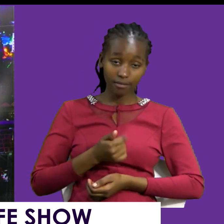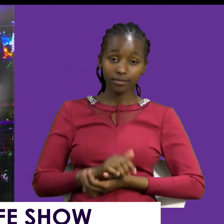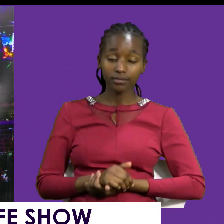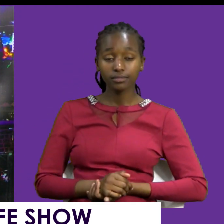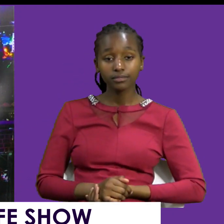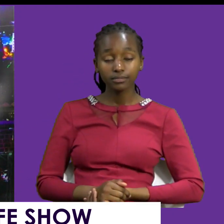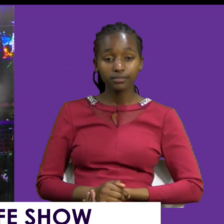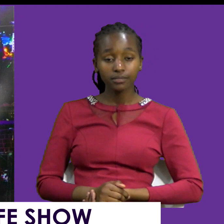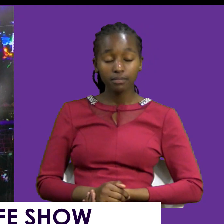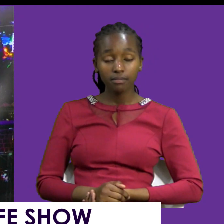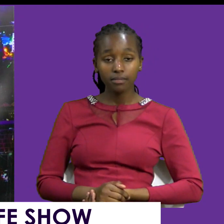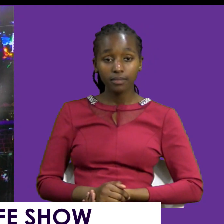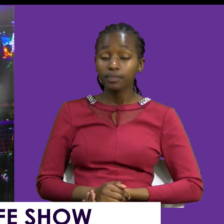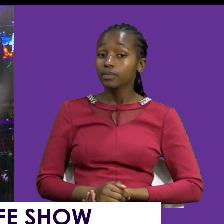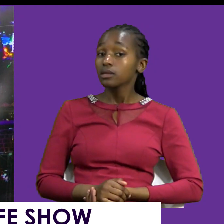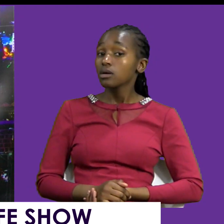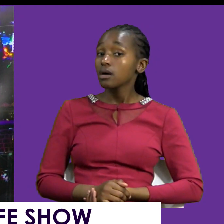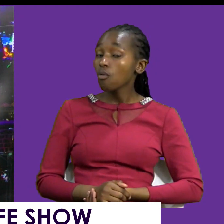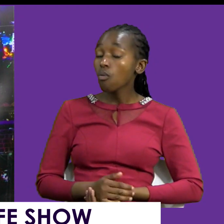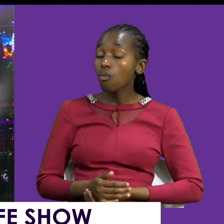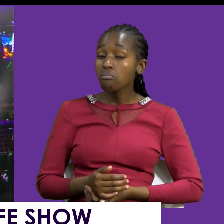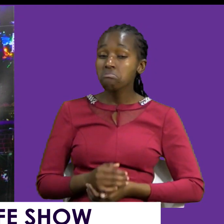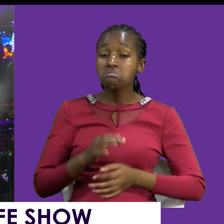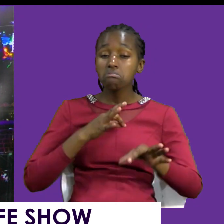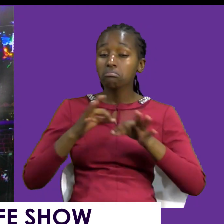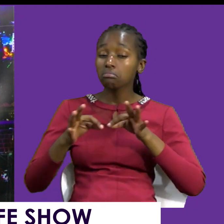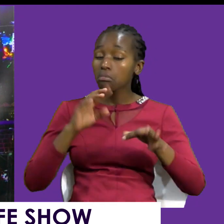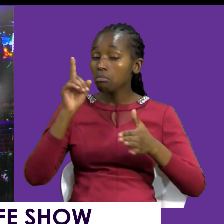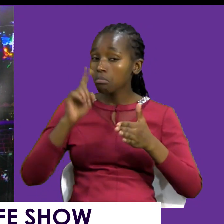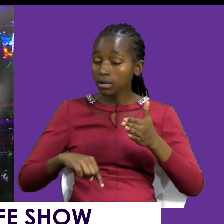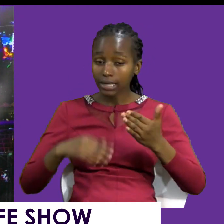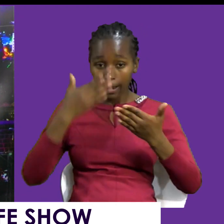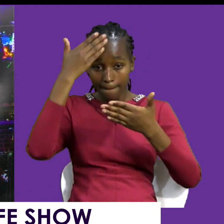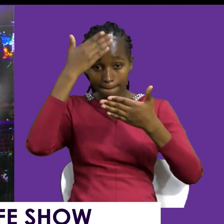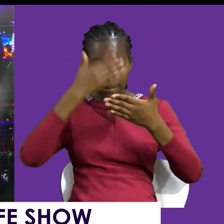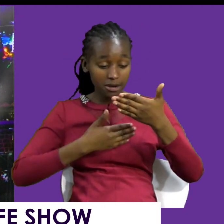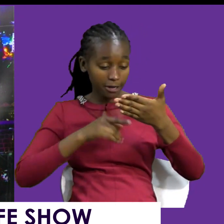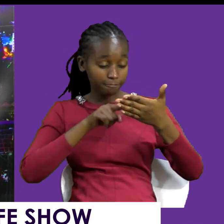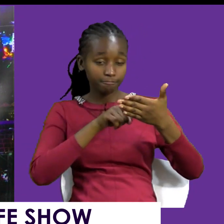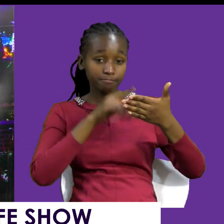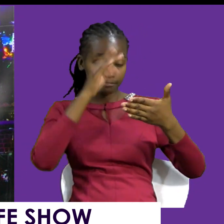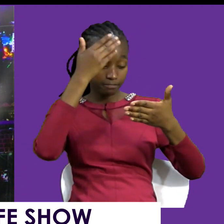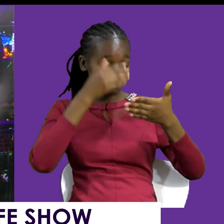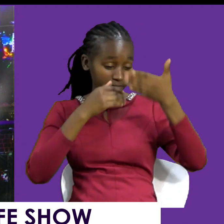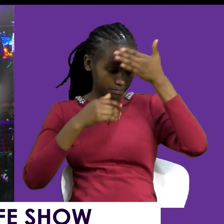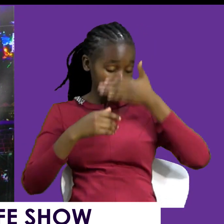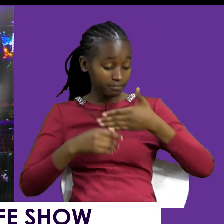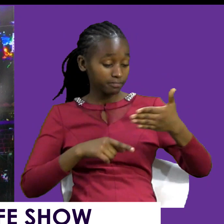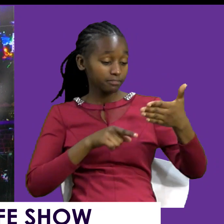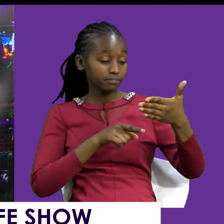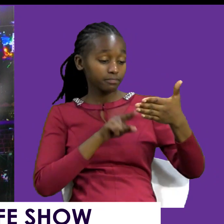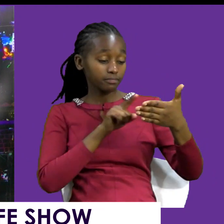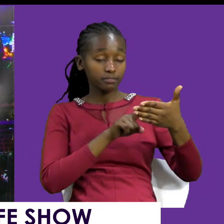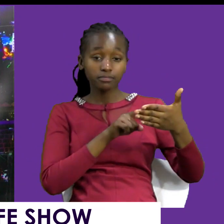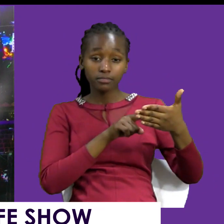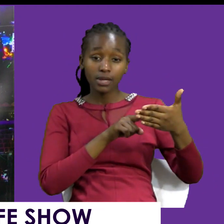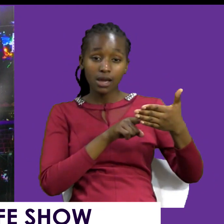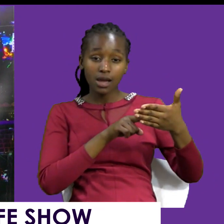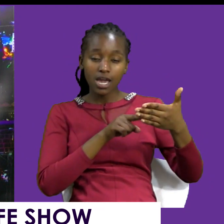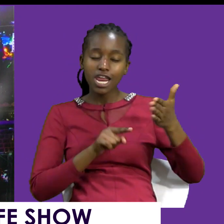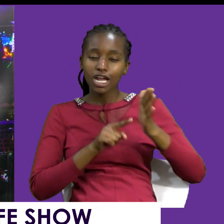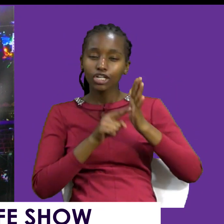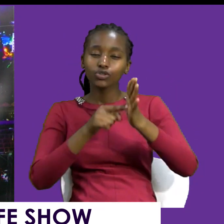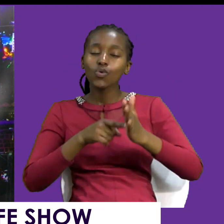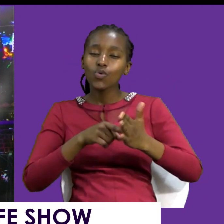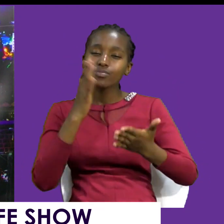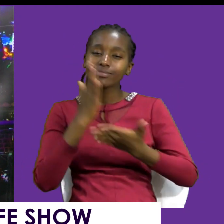is that mirrors try to project you like your real image, so that by the time you are coming out like your real self, you're